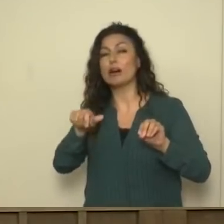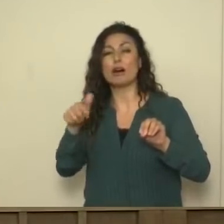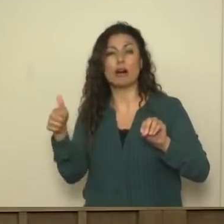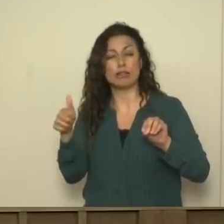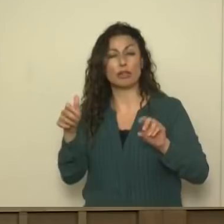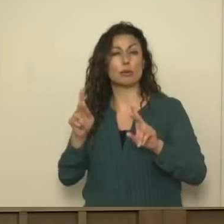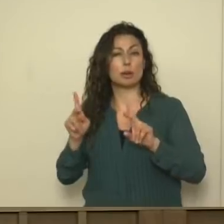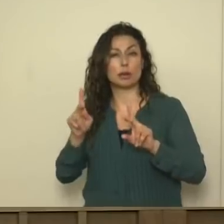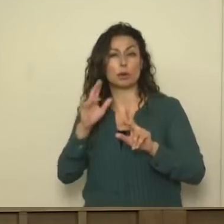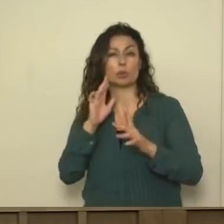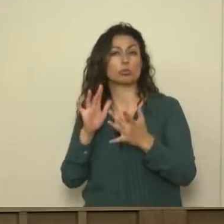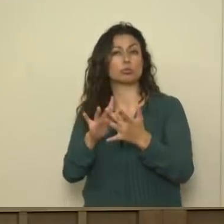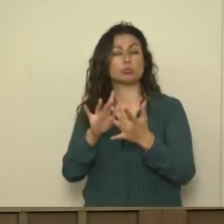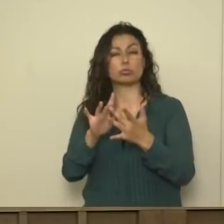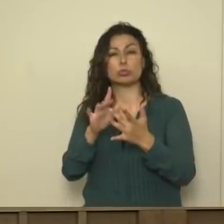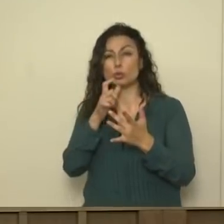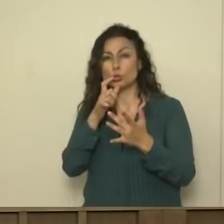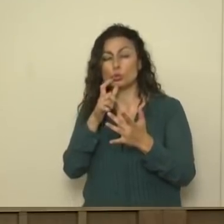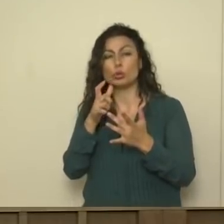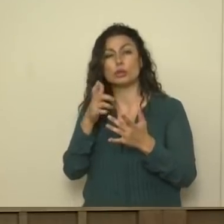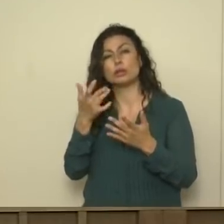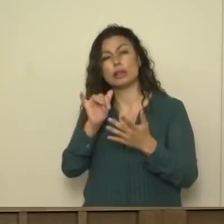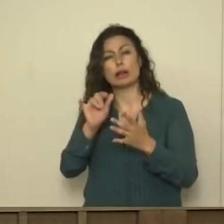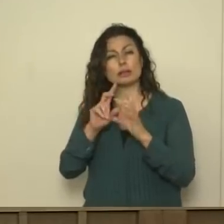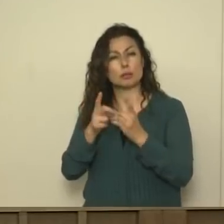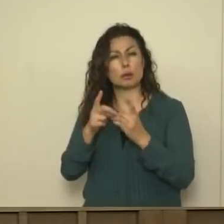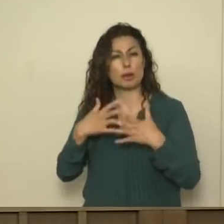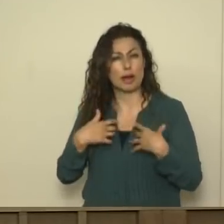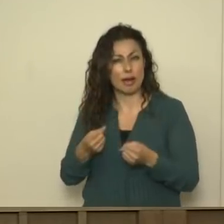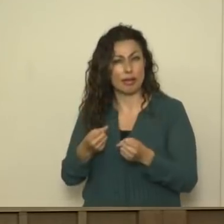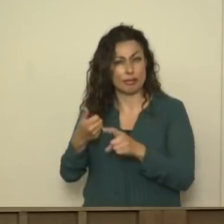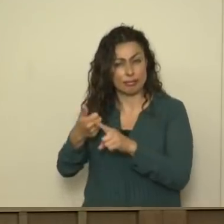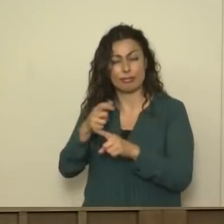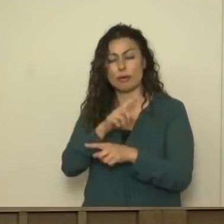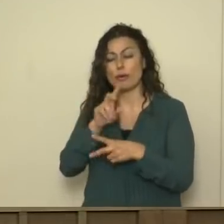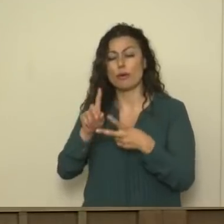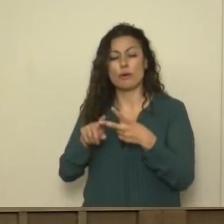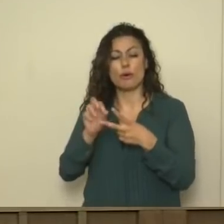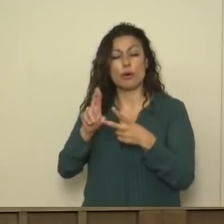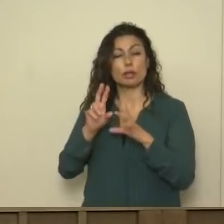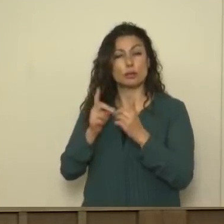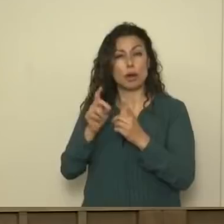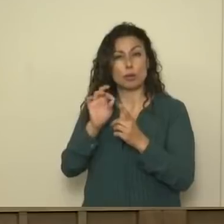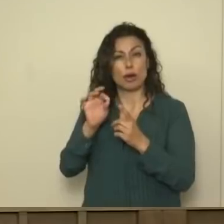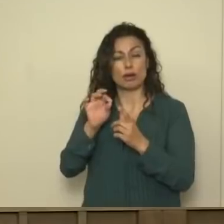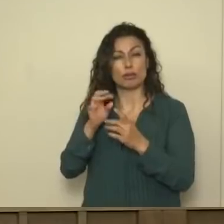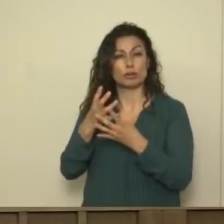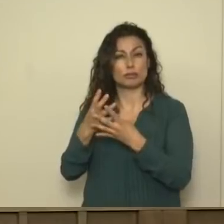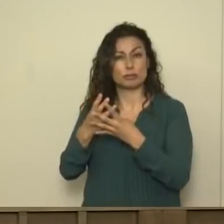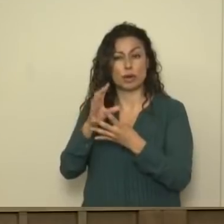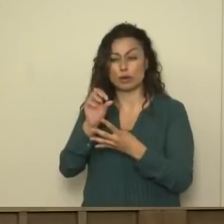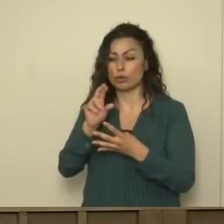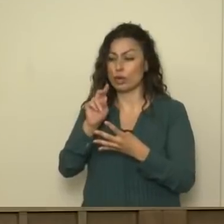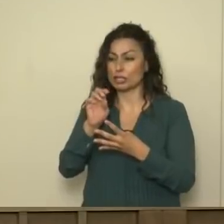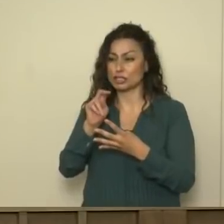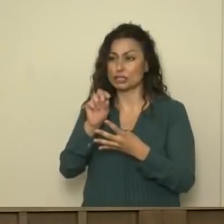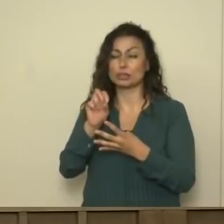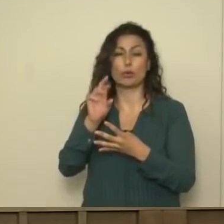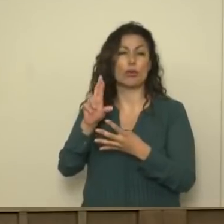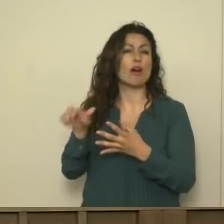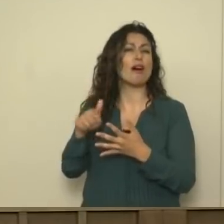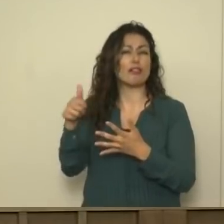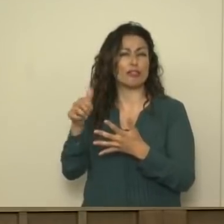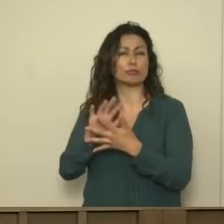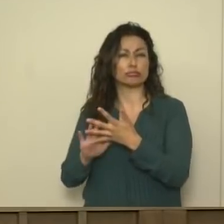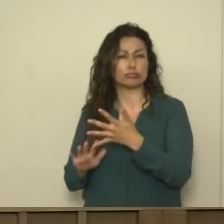rapid responses are conducted by like the Department of Health itself, or maybe the Department of Corrections, or another state agency.